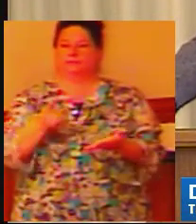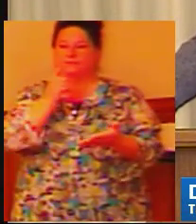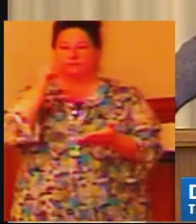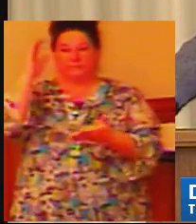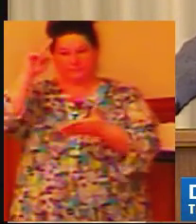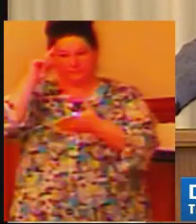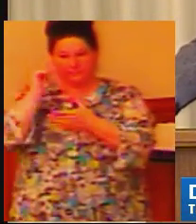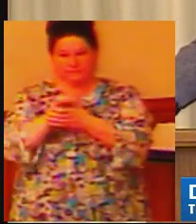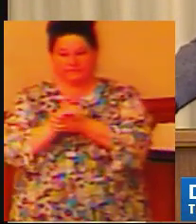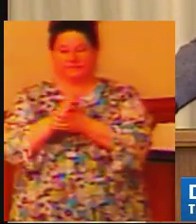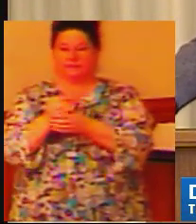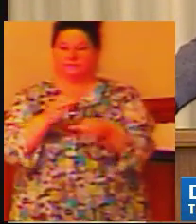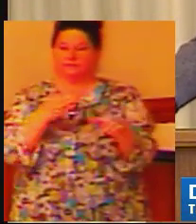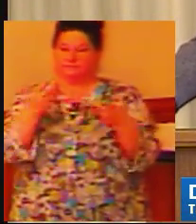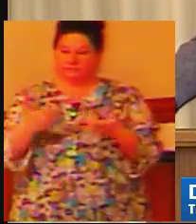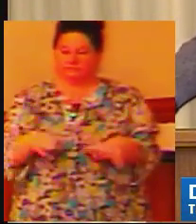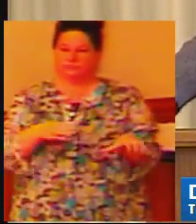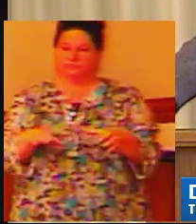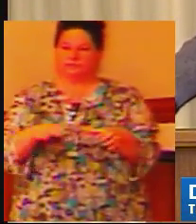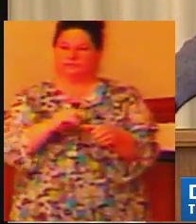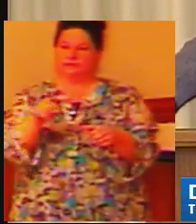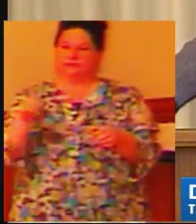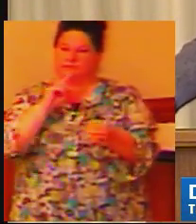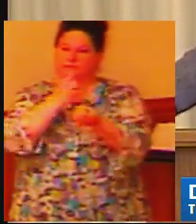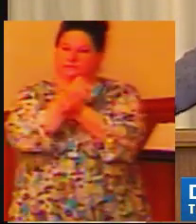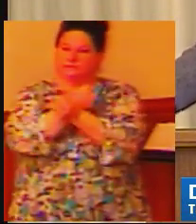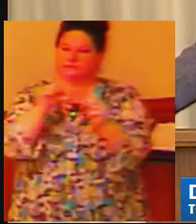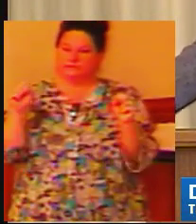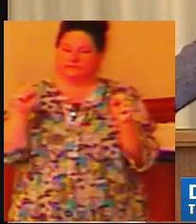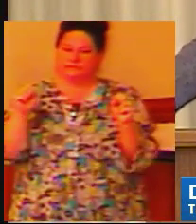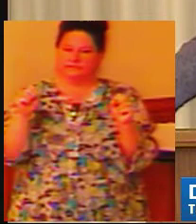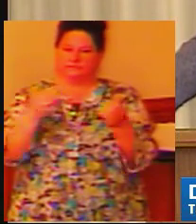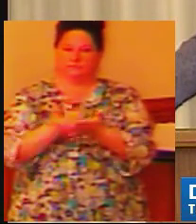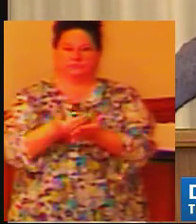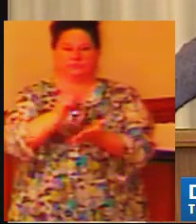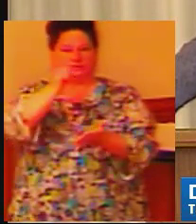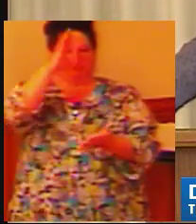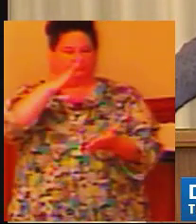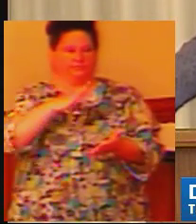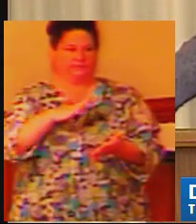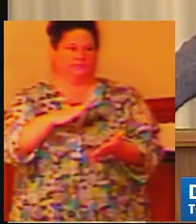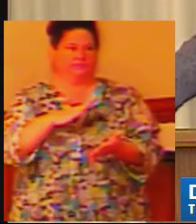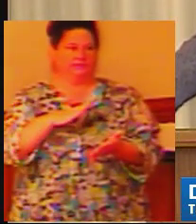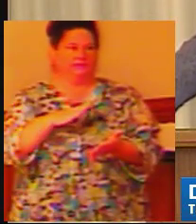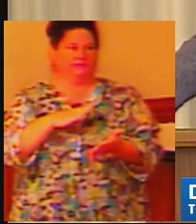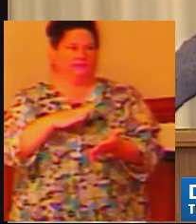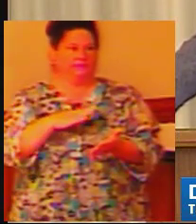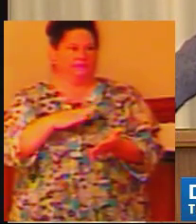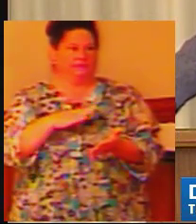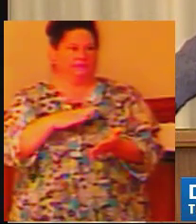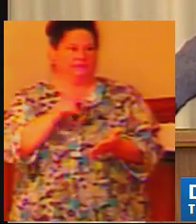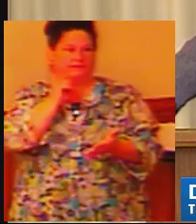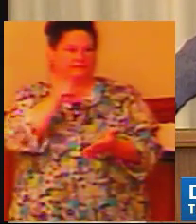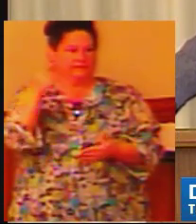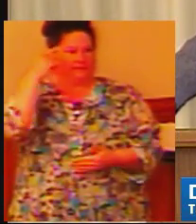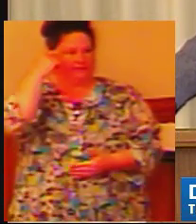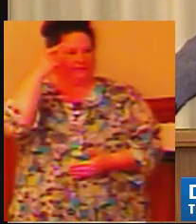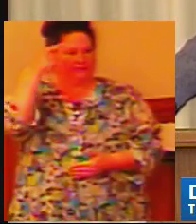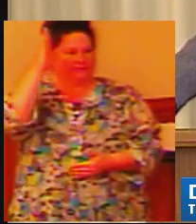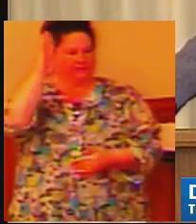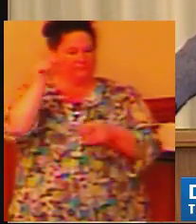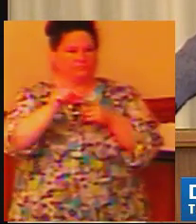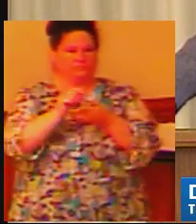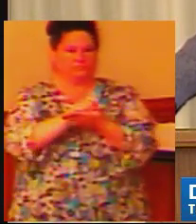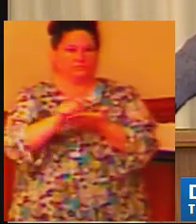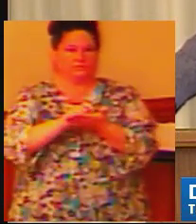and taken those steps, and they are saved. A rich man, the rich man didn't think God's written